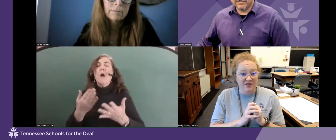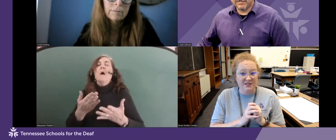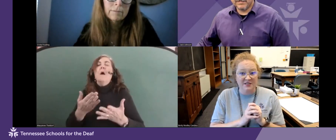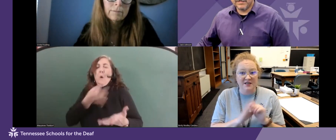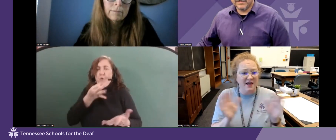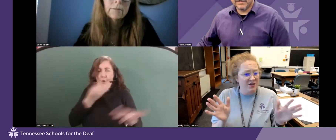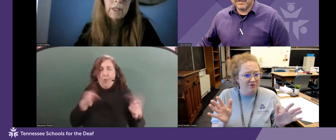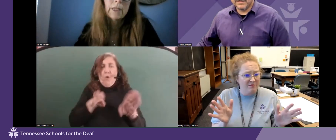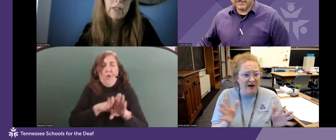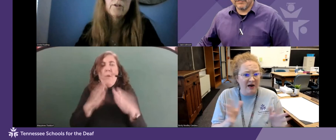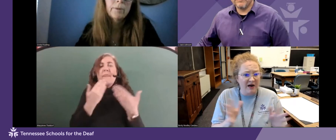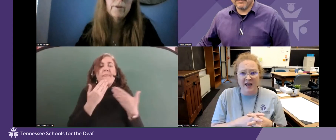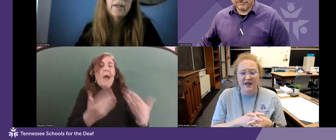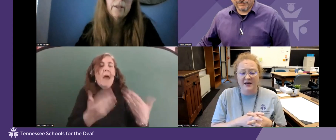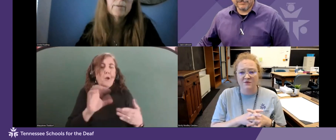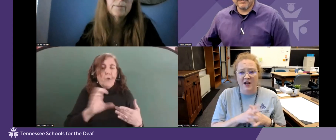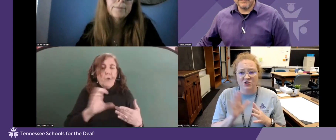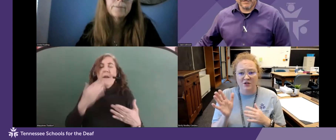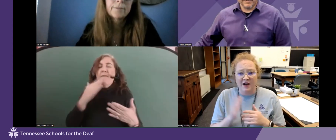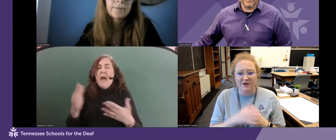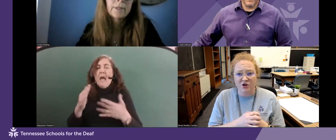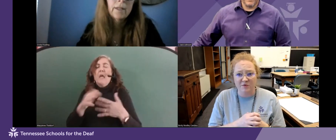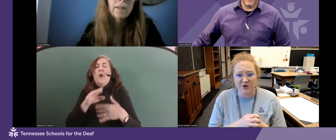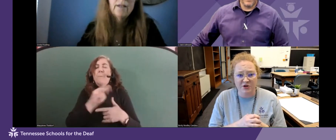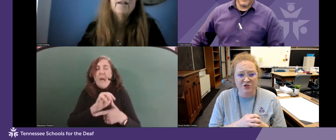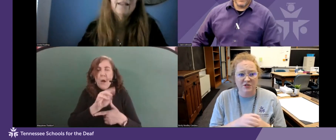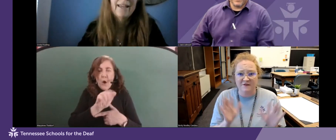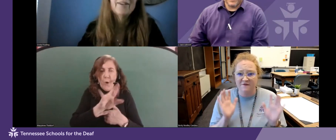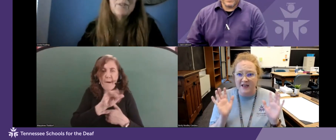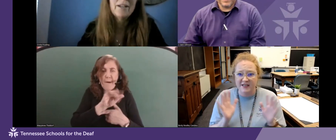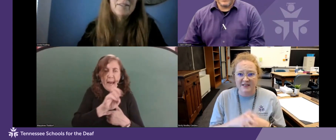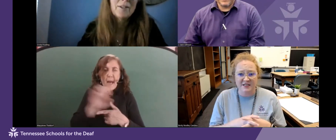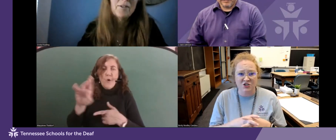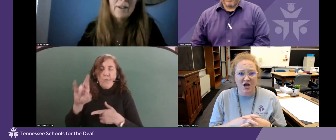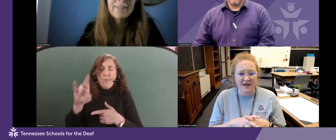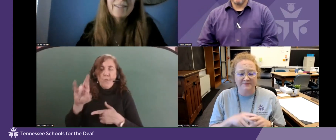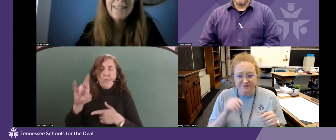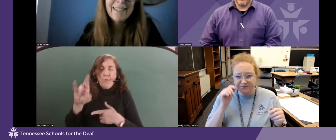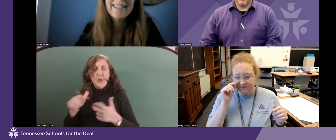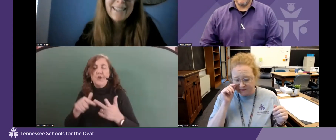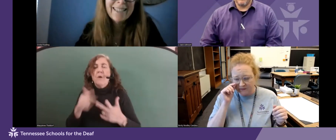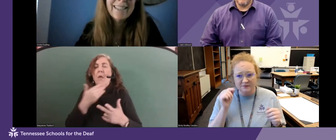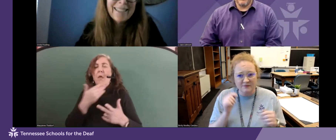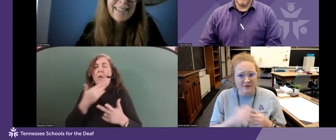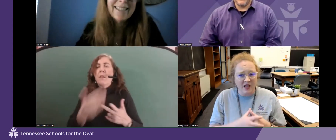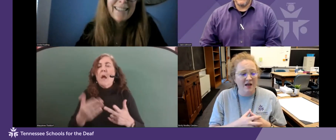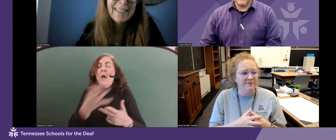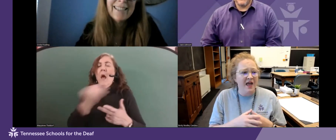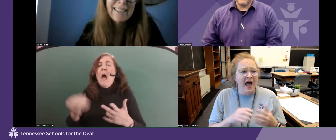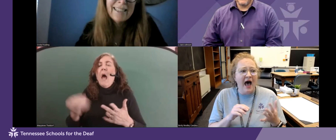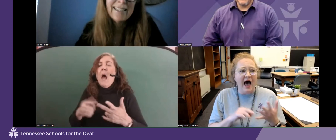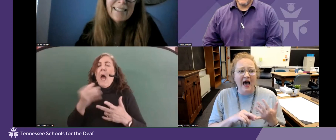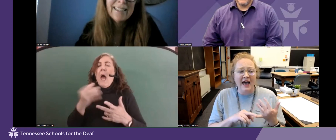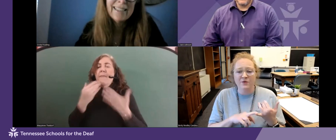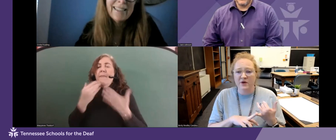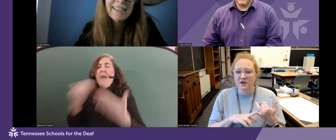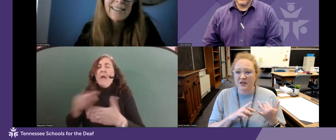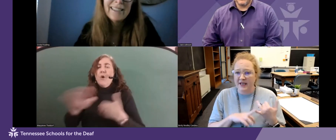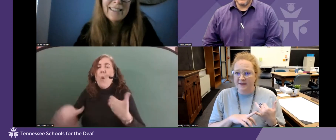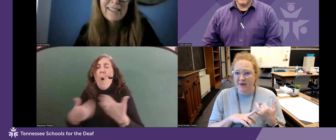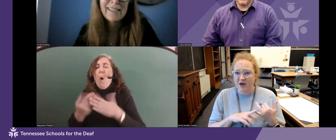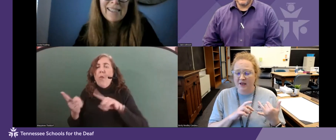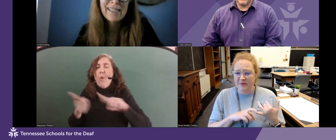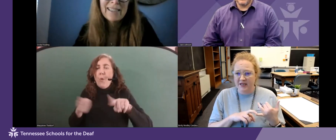again, Krista. Thank you, Marianne Thank and you. Rachel, our interpreters. Did a Yeah, you guys fantastic did great. job. I